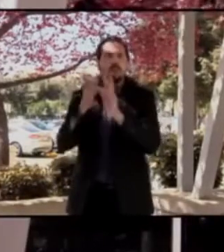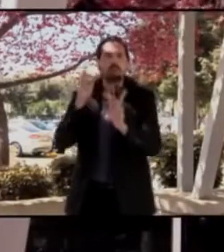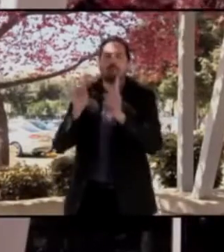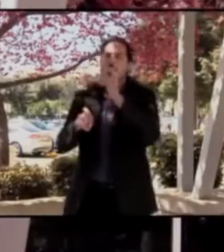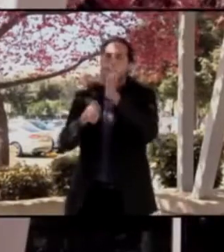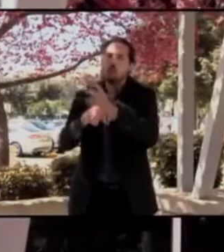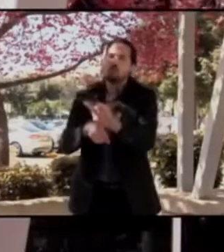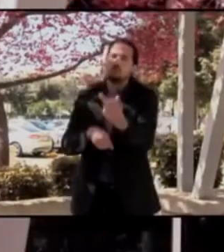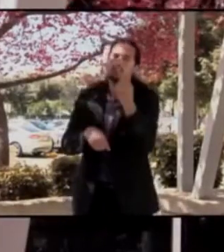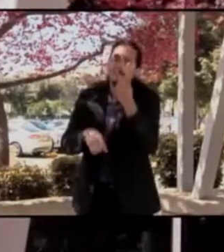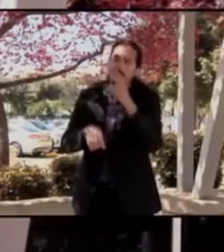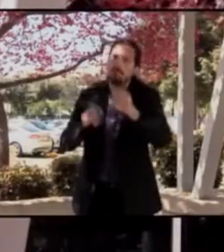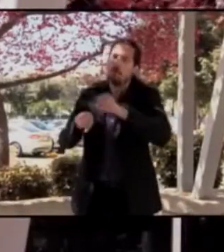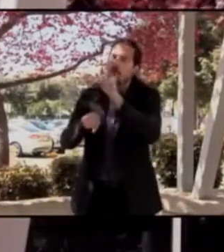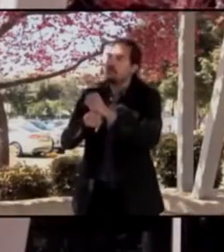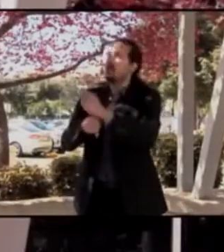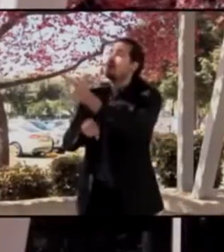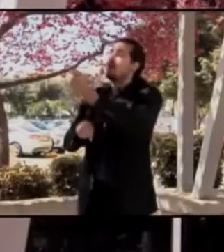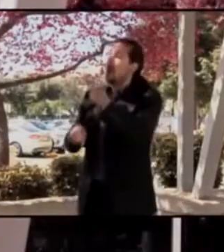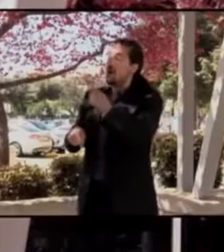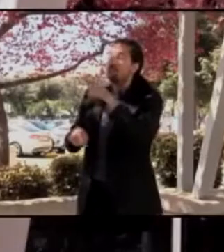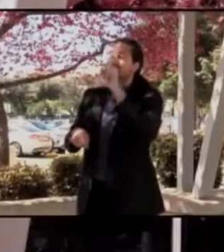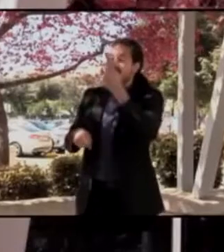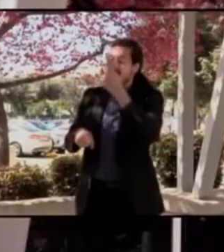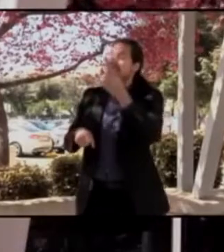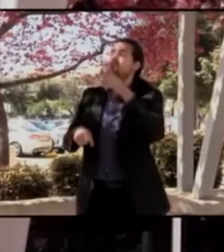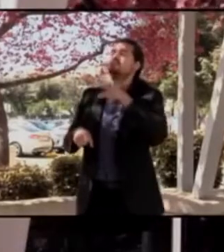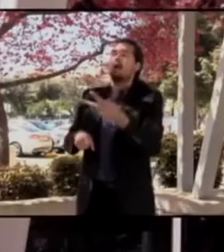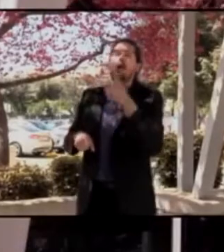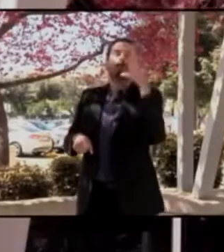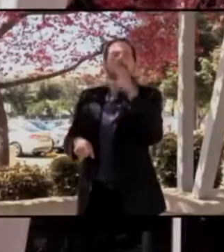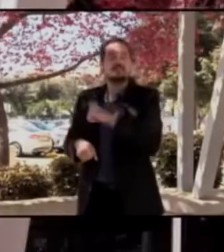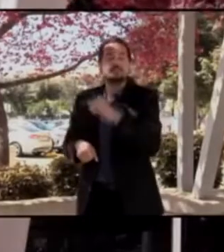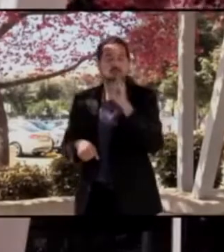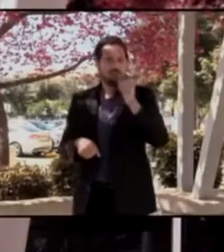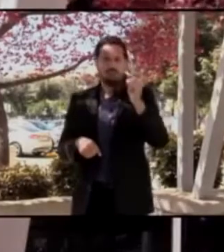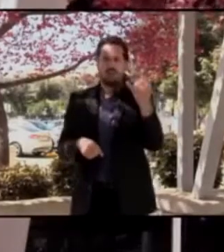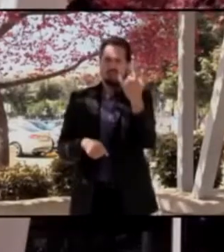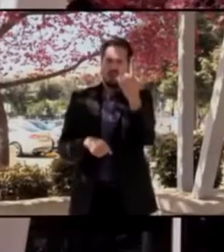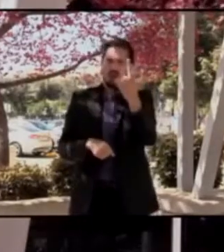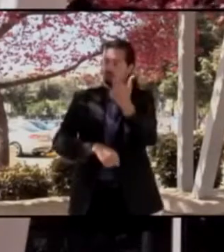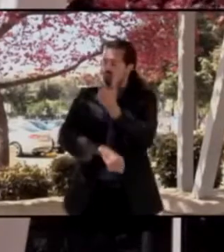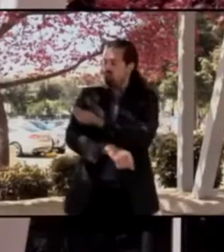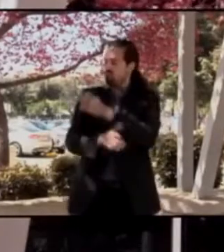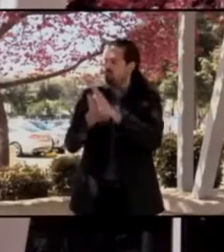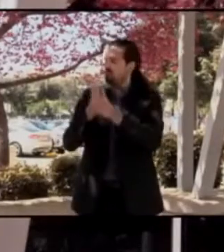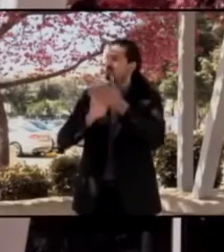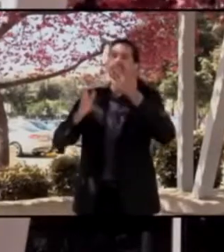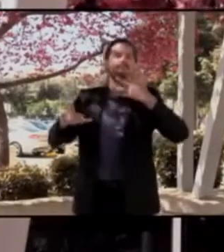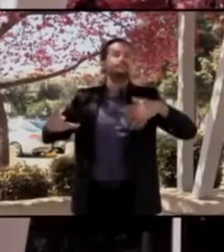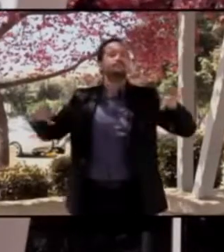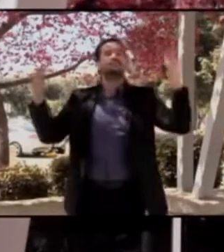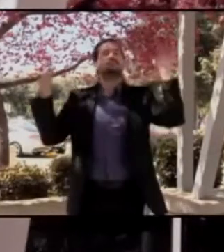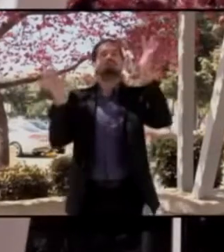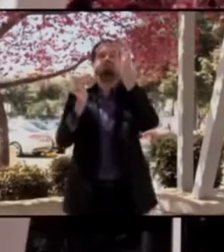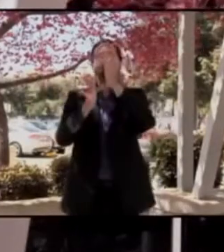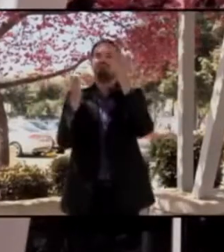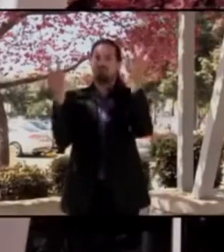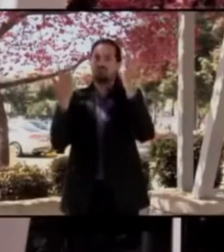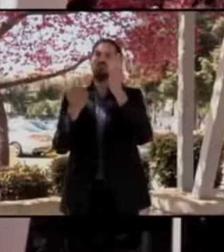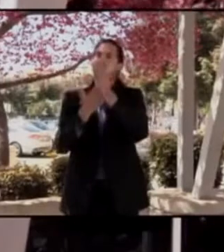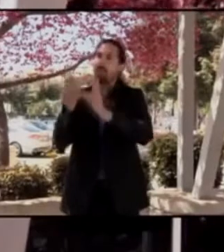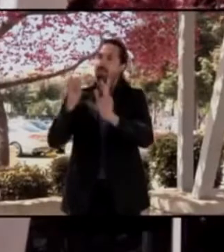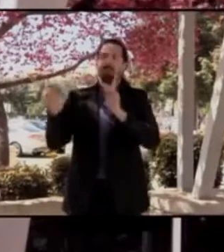return for a second dose, the J&J is a wonderful, wonderful vaccine. The Pfizer vaccine still